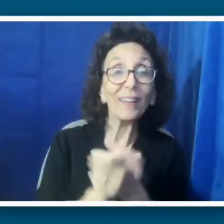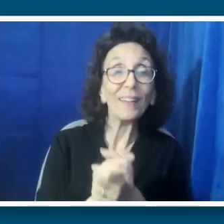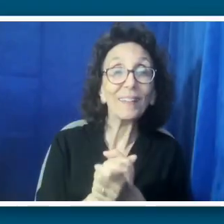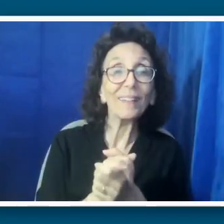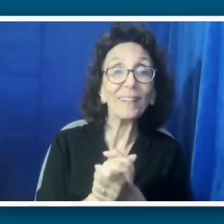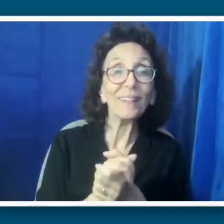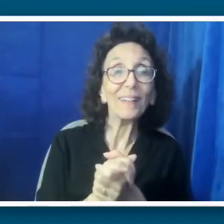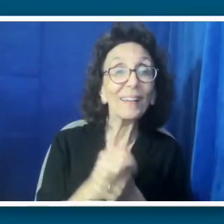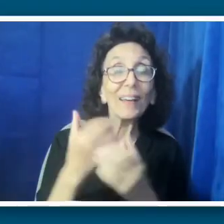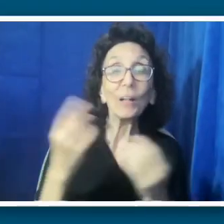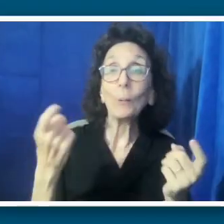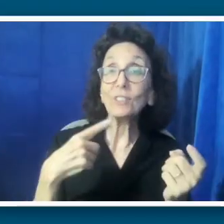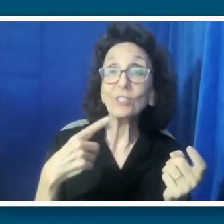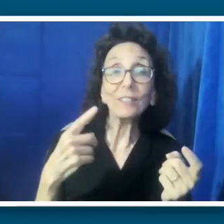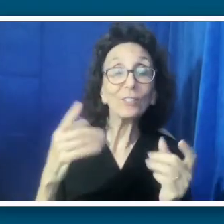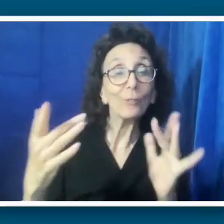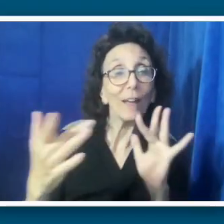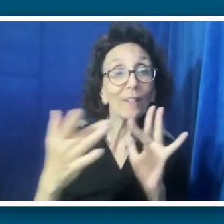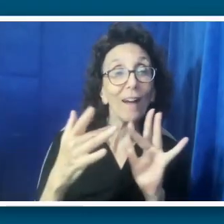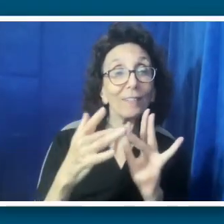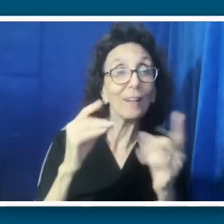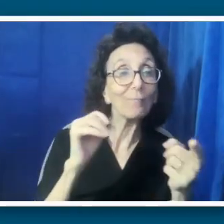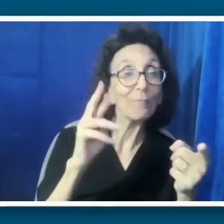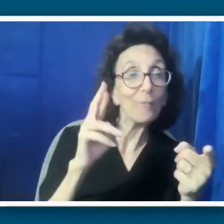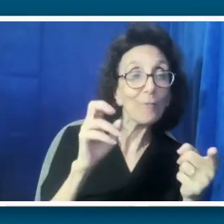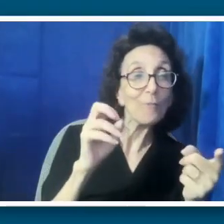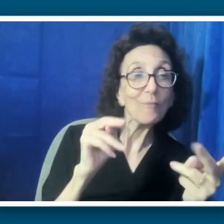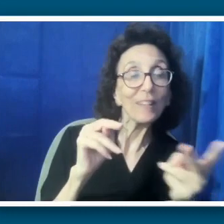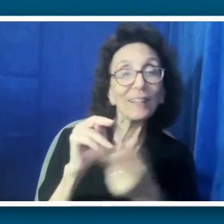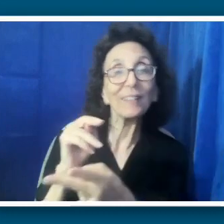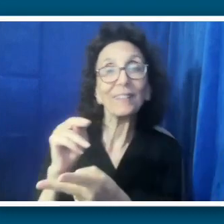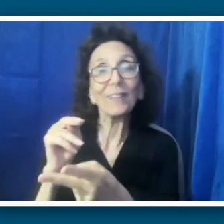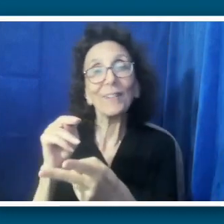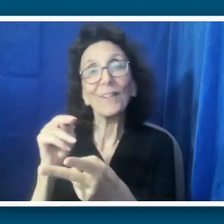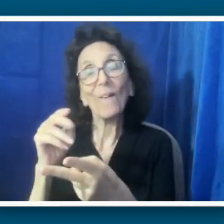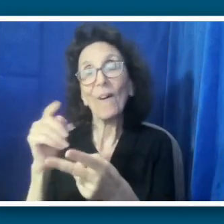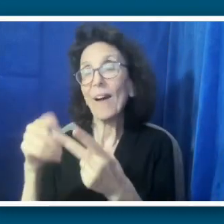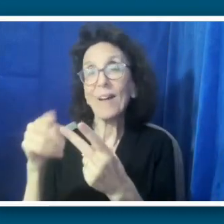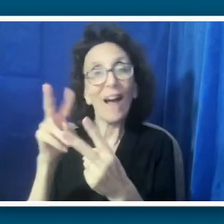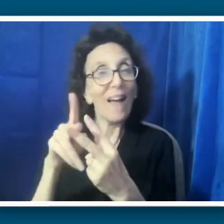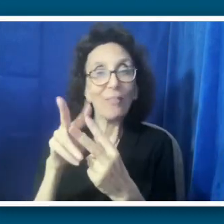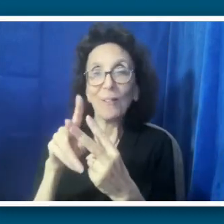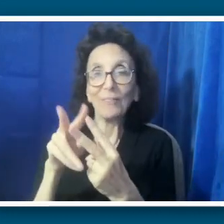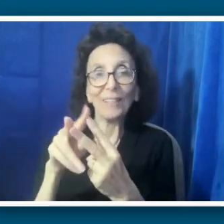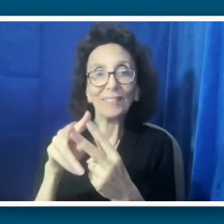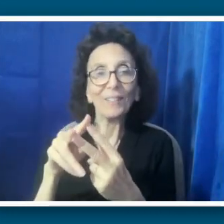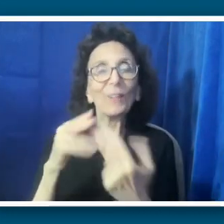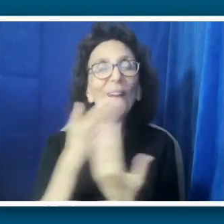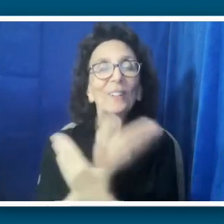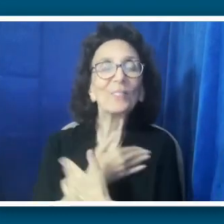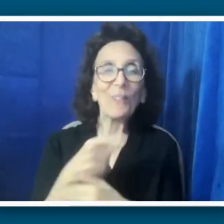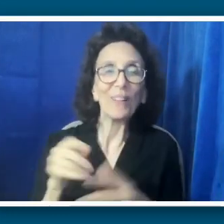have any questions, feel free to reach out to Maureen or I directly. And we hope that you enjoy the rest of the summit.